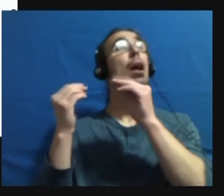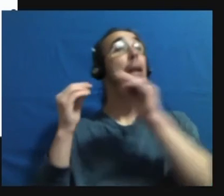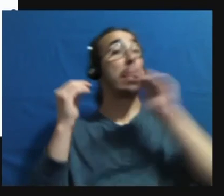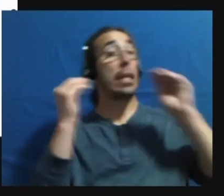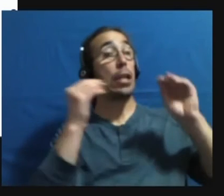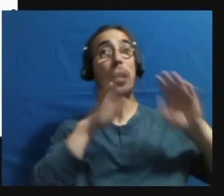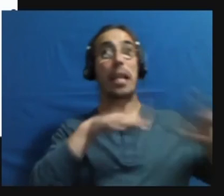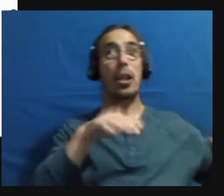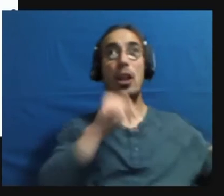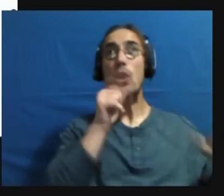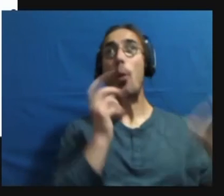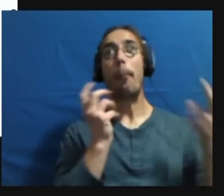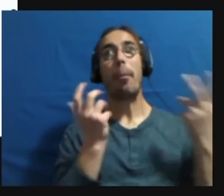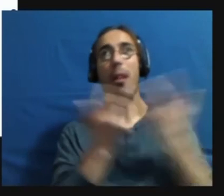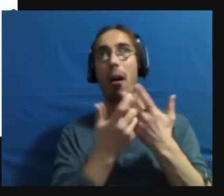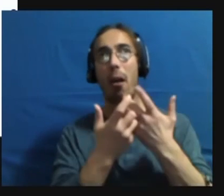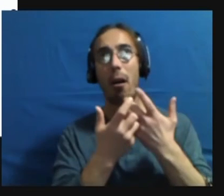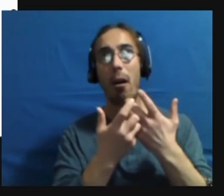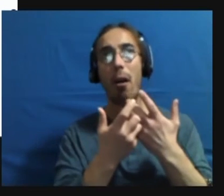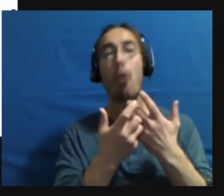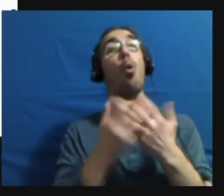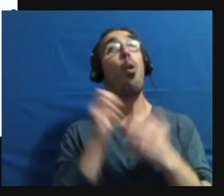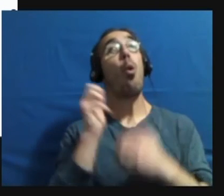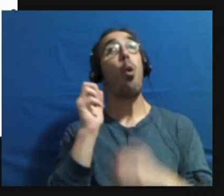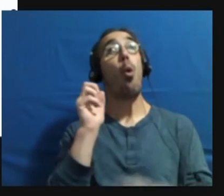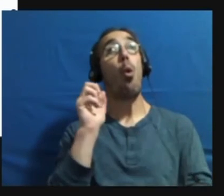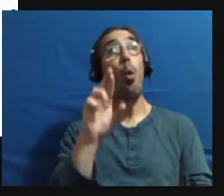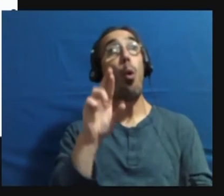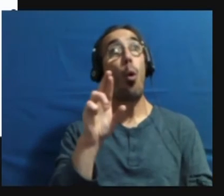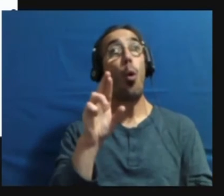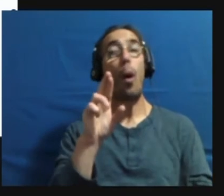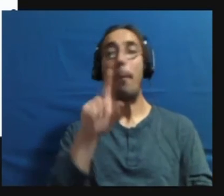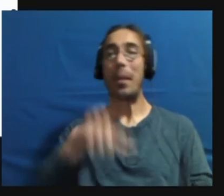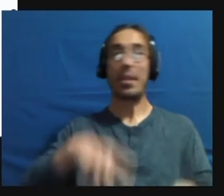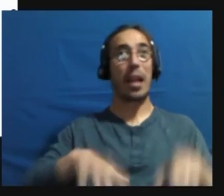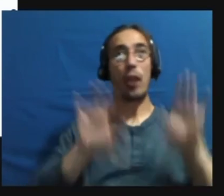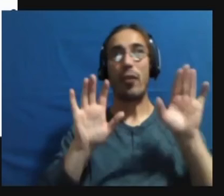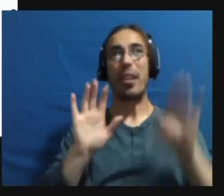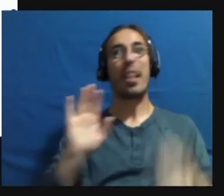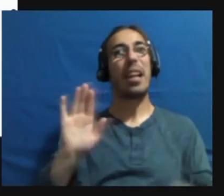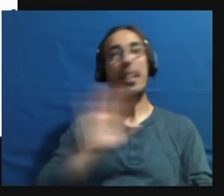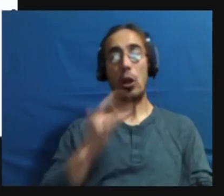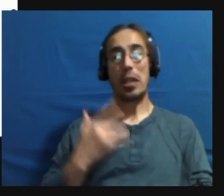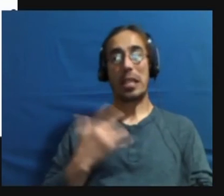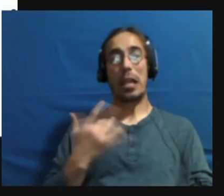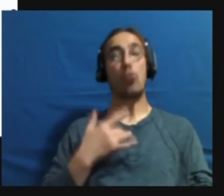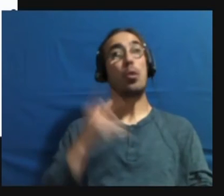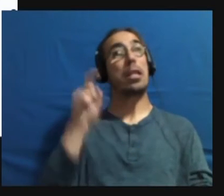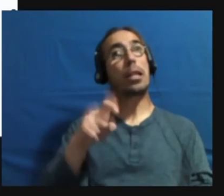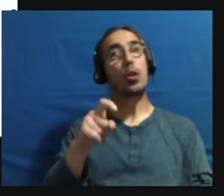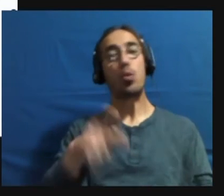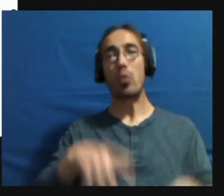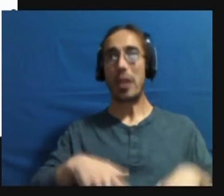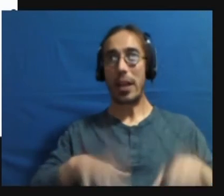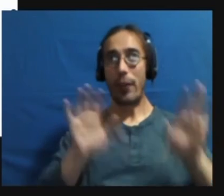Our environments are teaching autistic students that they have to sacrifice their sensory needs to learn.